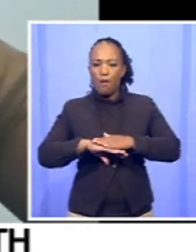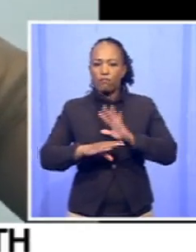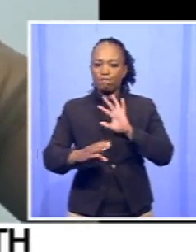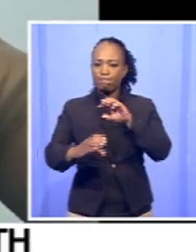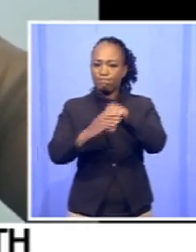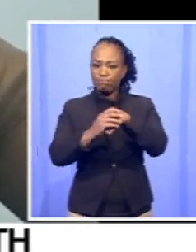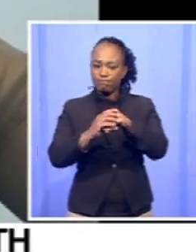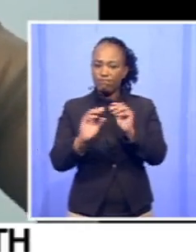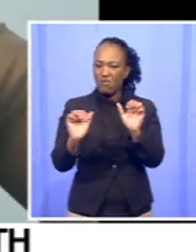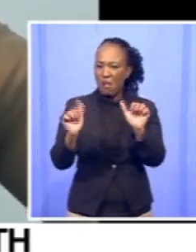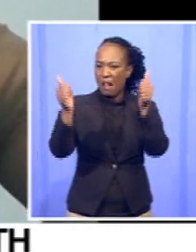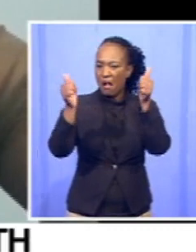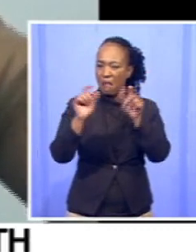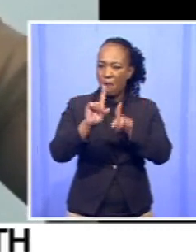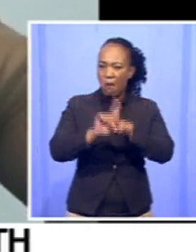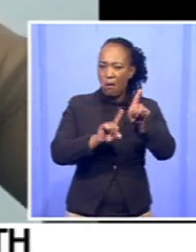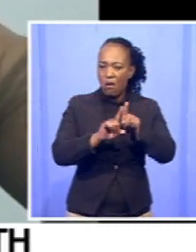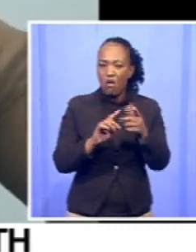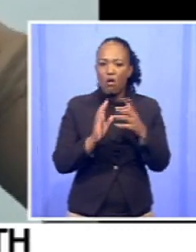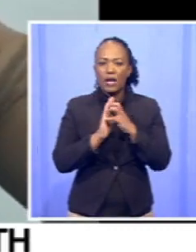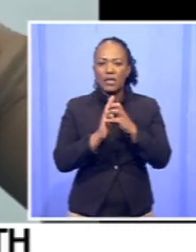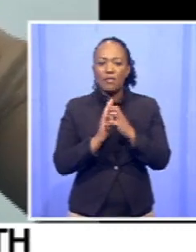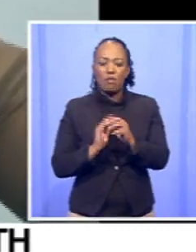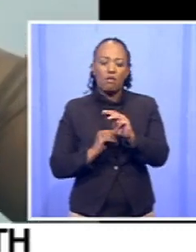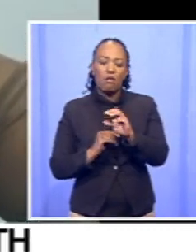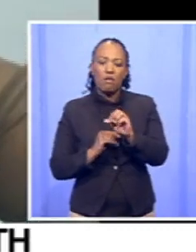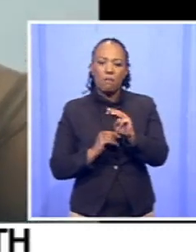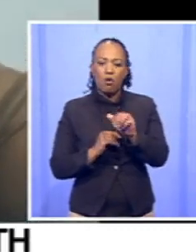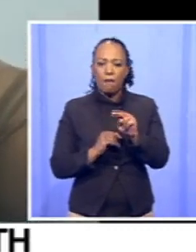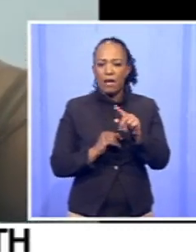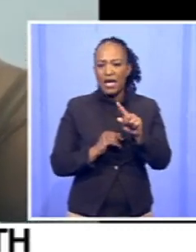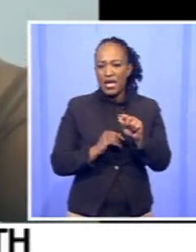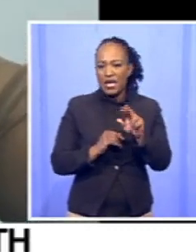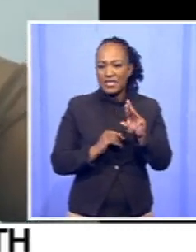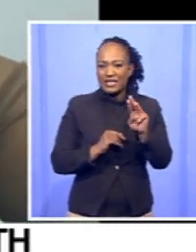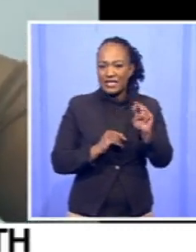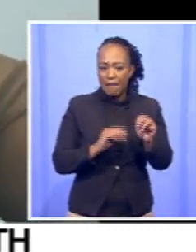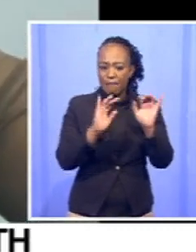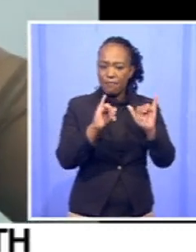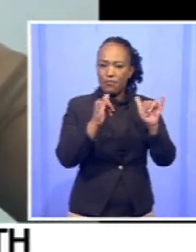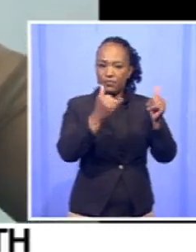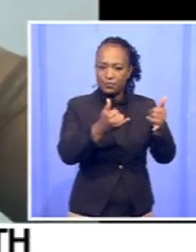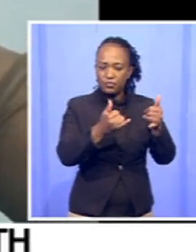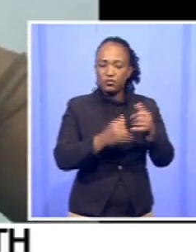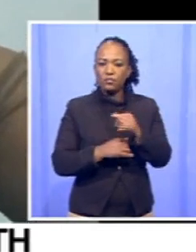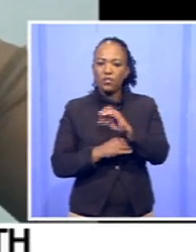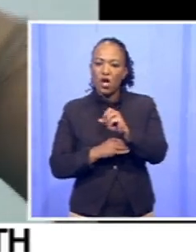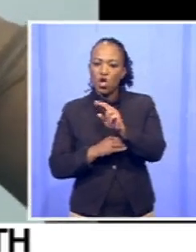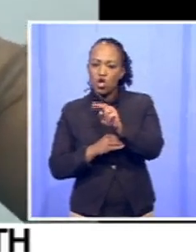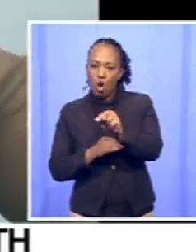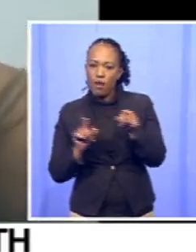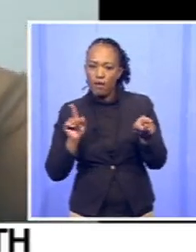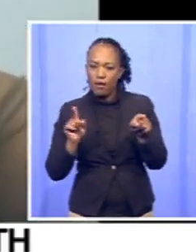programs already. I can think of Momentum and Aon, where they actually have learnerships in place for students